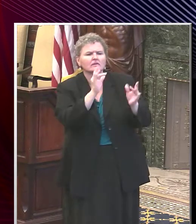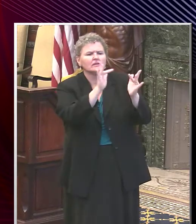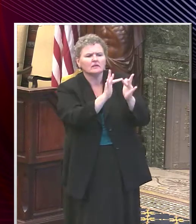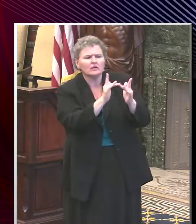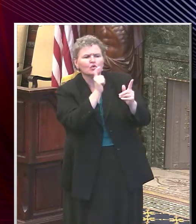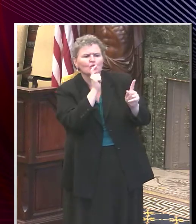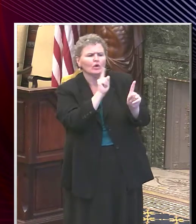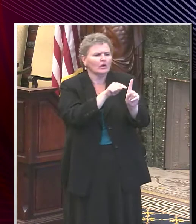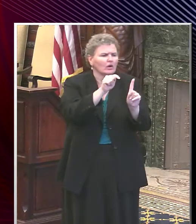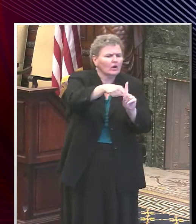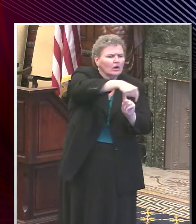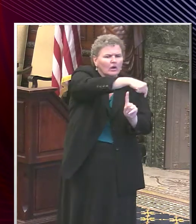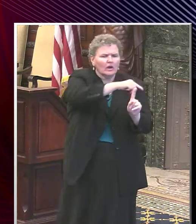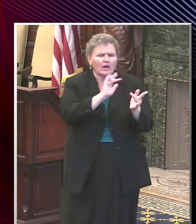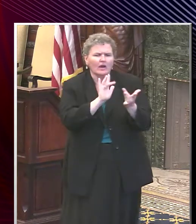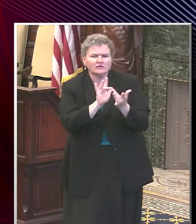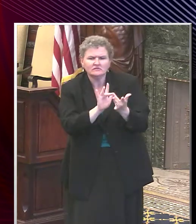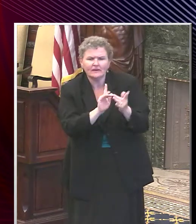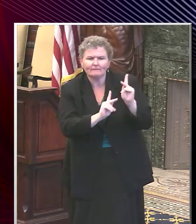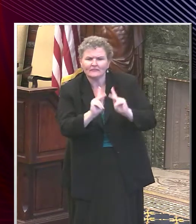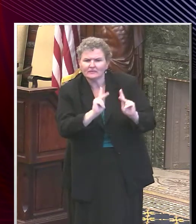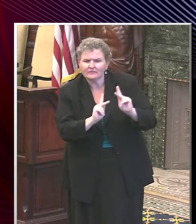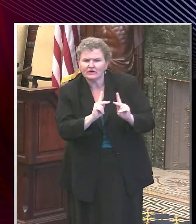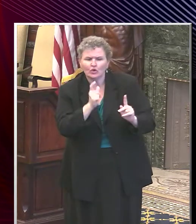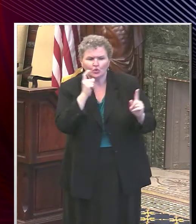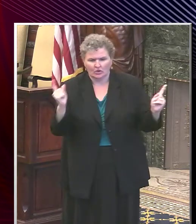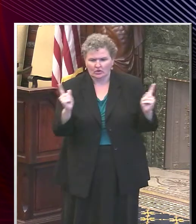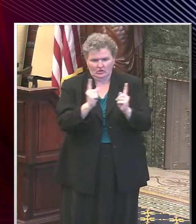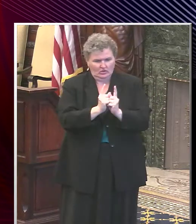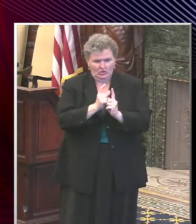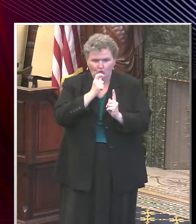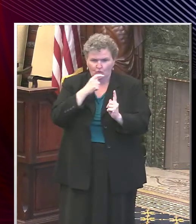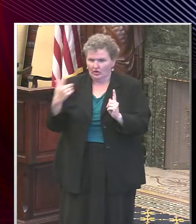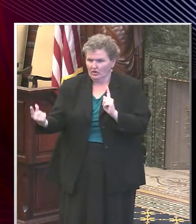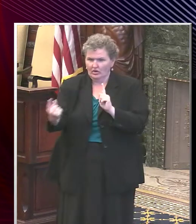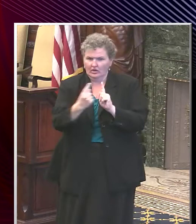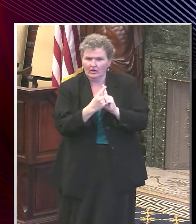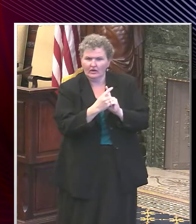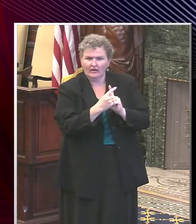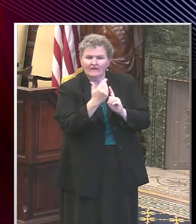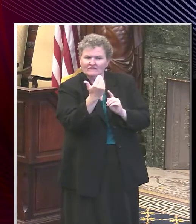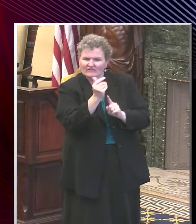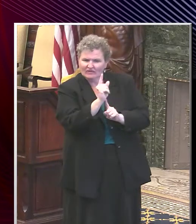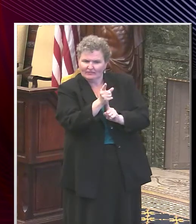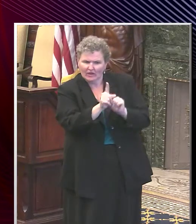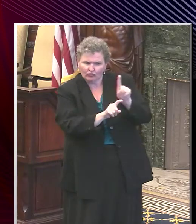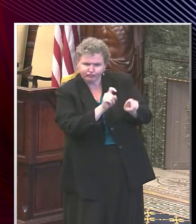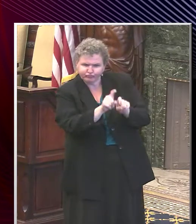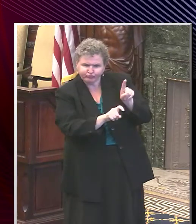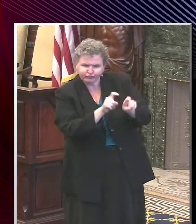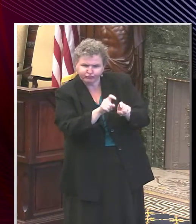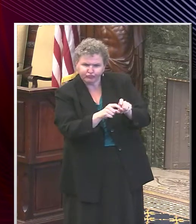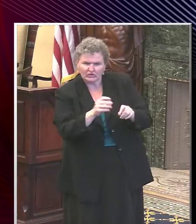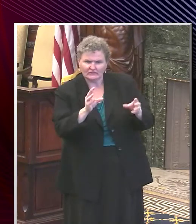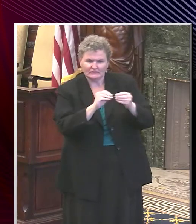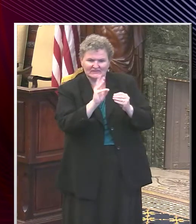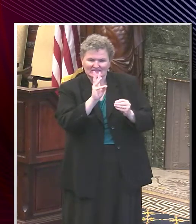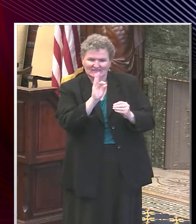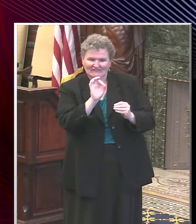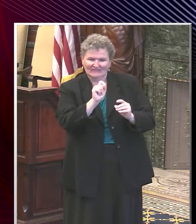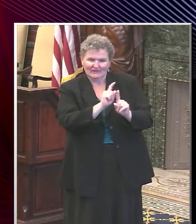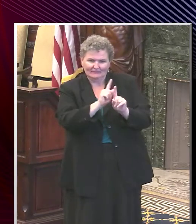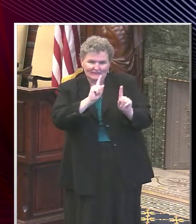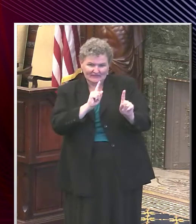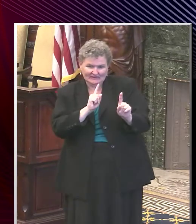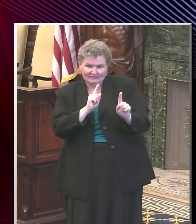By contacts, we're talking about people who have spent more than 15 minutes with them within 6 feet. We then call those contacts and we